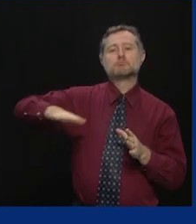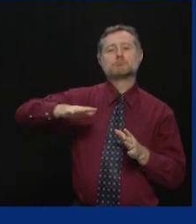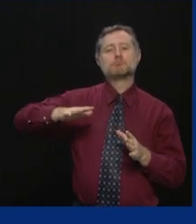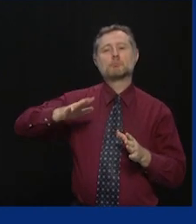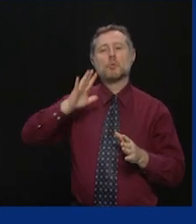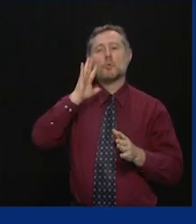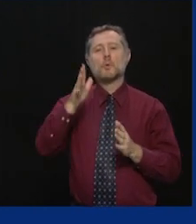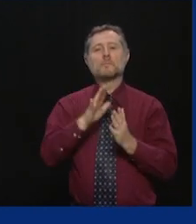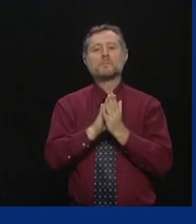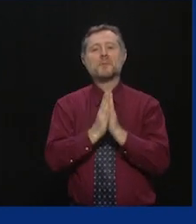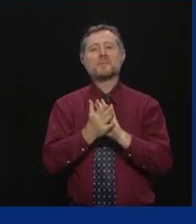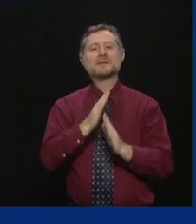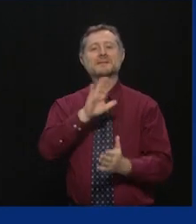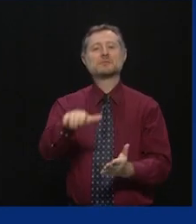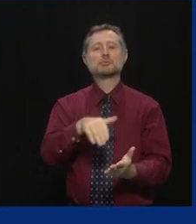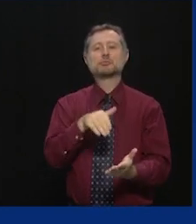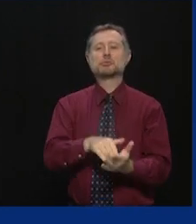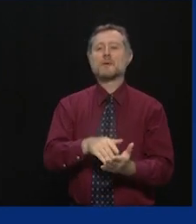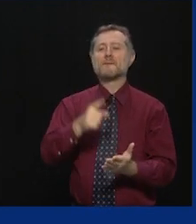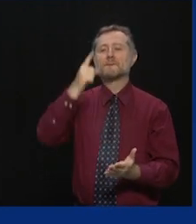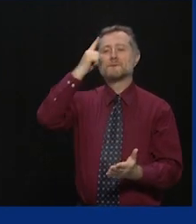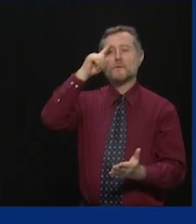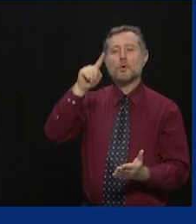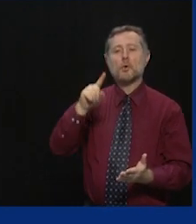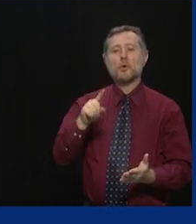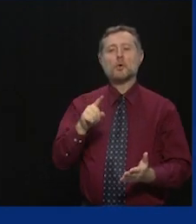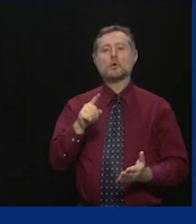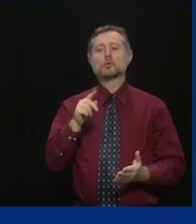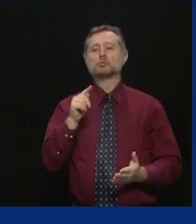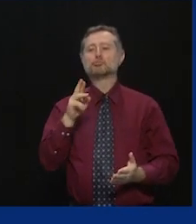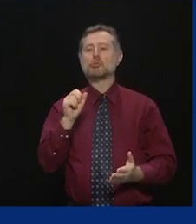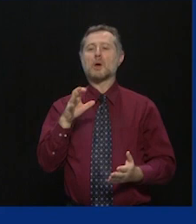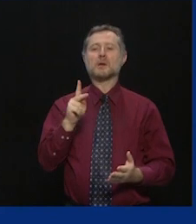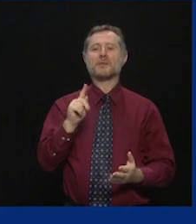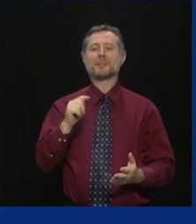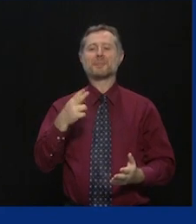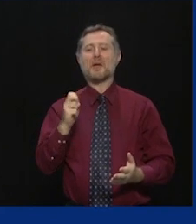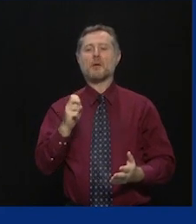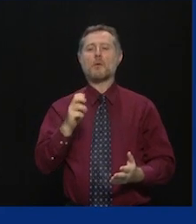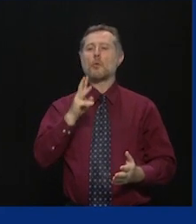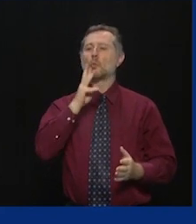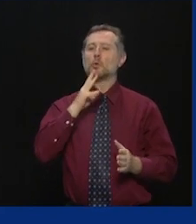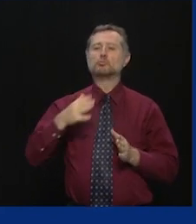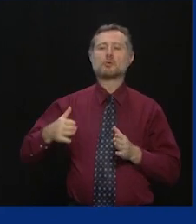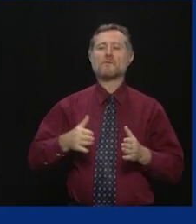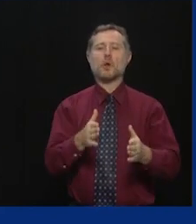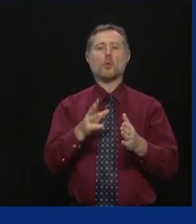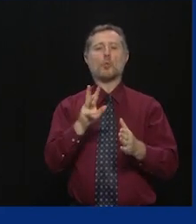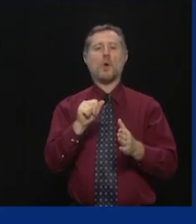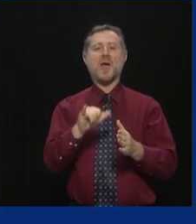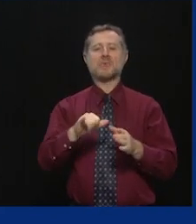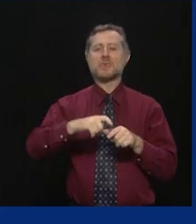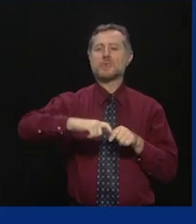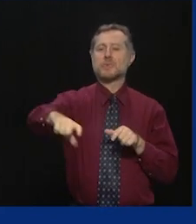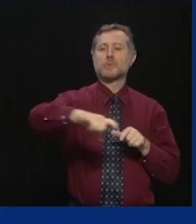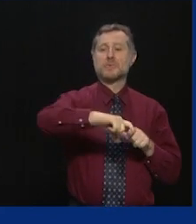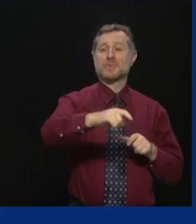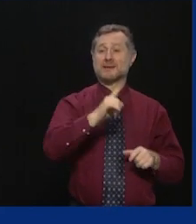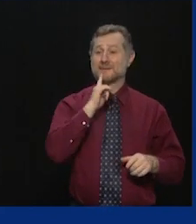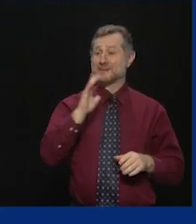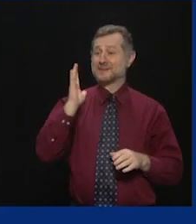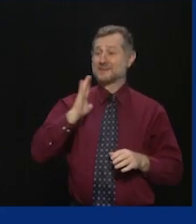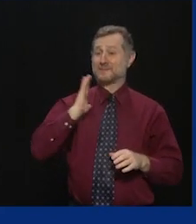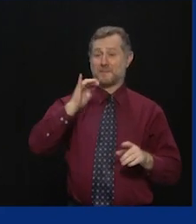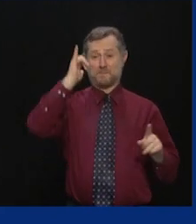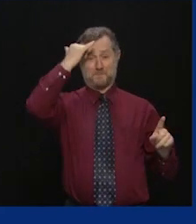I've seen this before. I've seen what happened at Canal Side in Buffalo. And I'm telling you, when we get these two the synergy between these